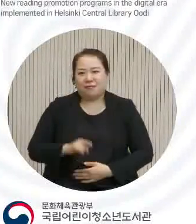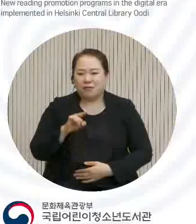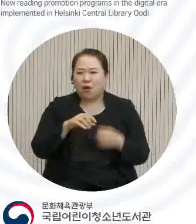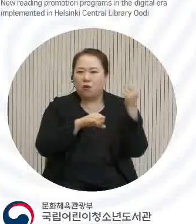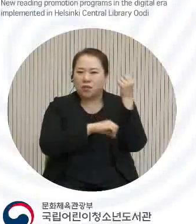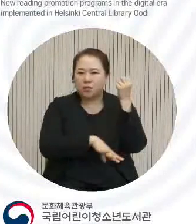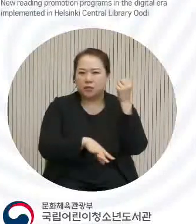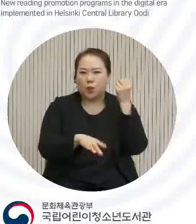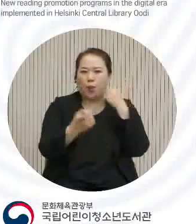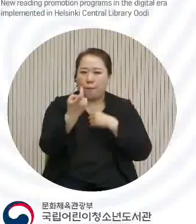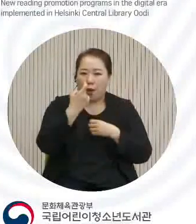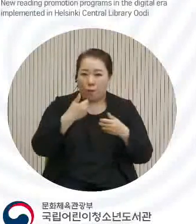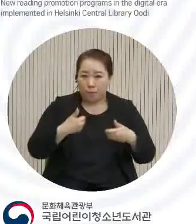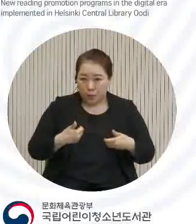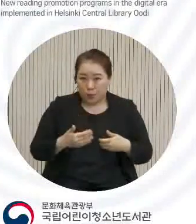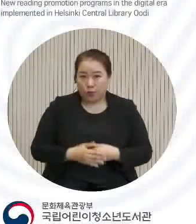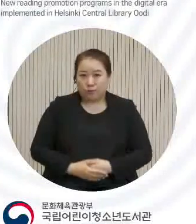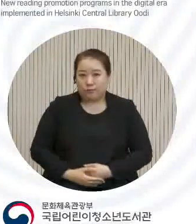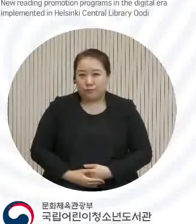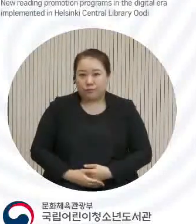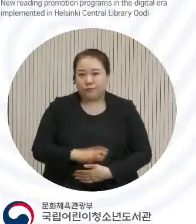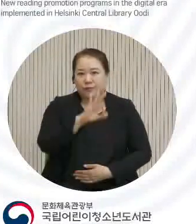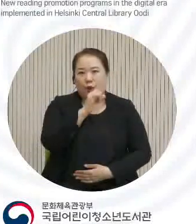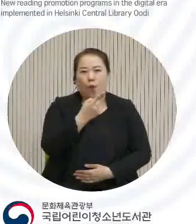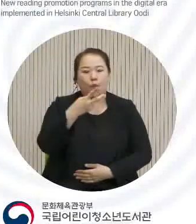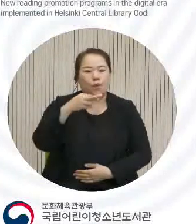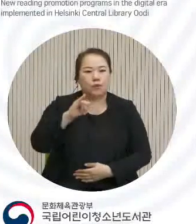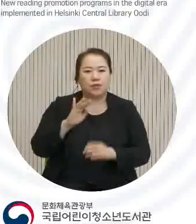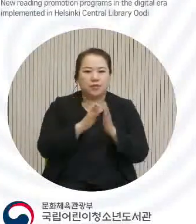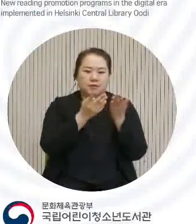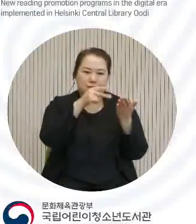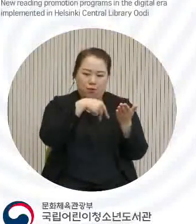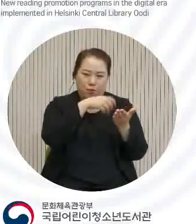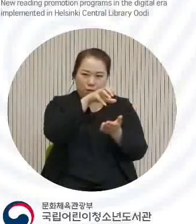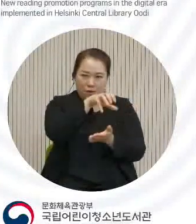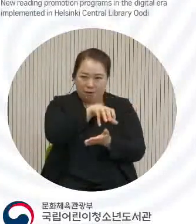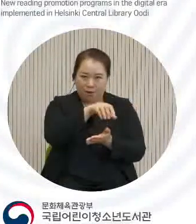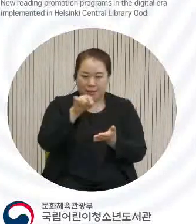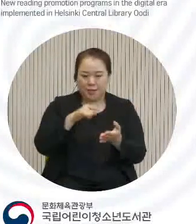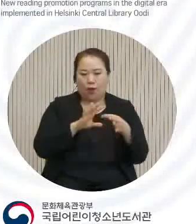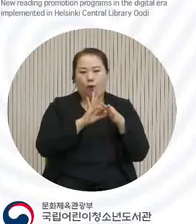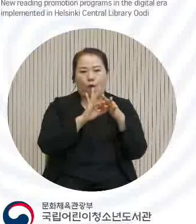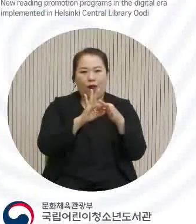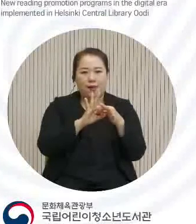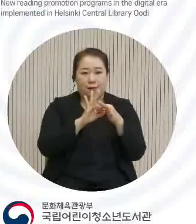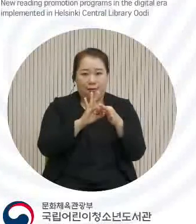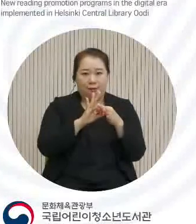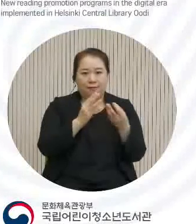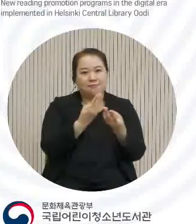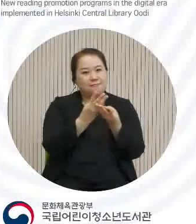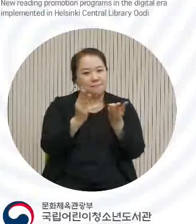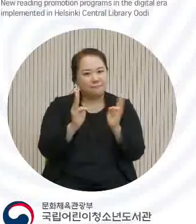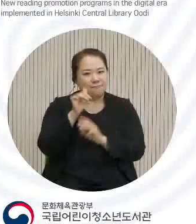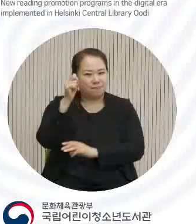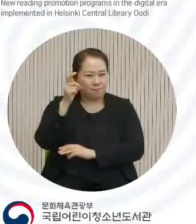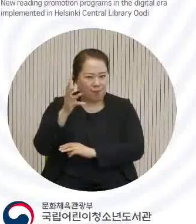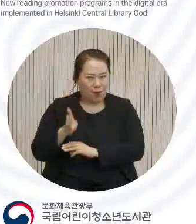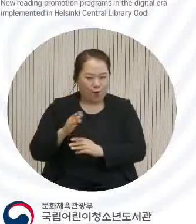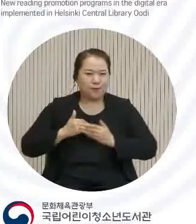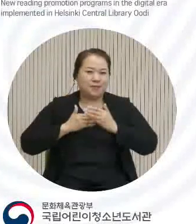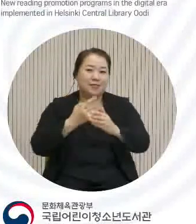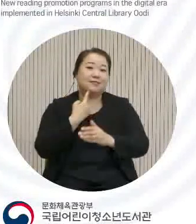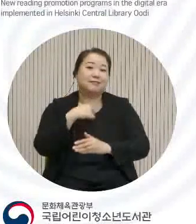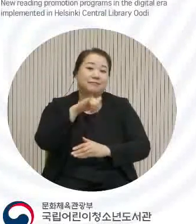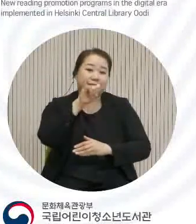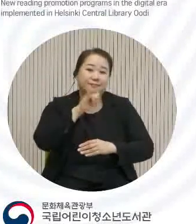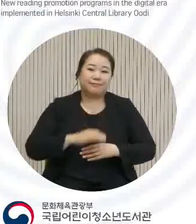Audi, we have couple workshops that concentrates on this subject. In the first workshop, Coding with Olga